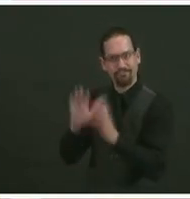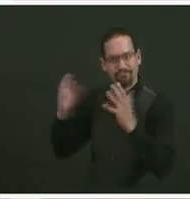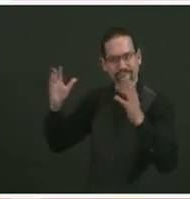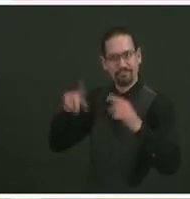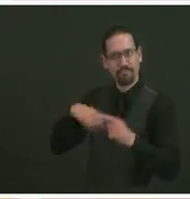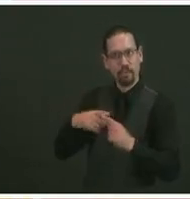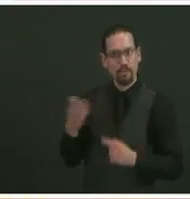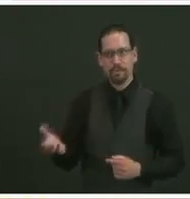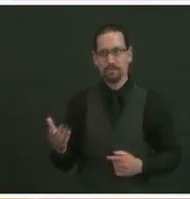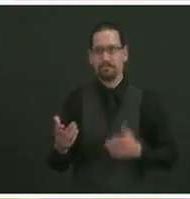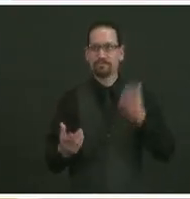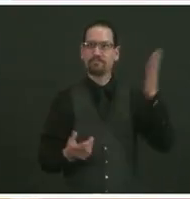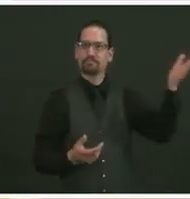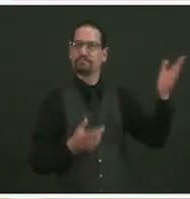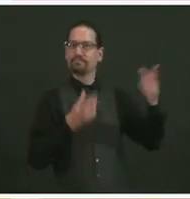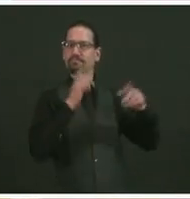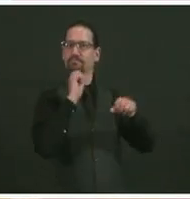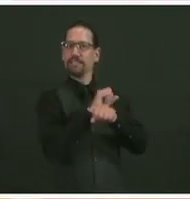interacts with this, and it's like, you know,